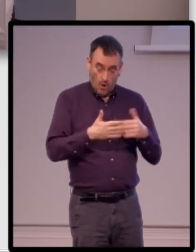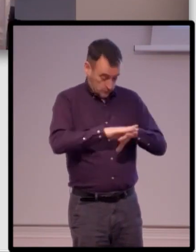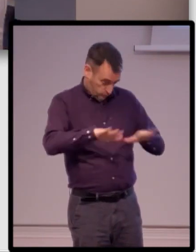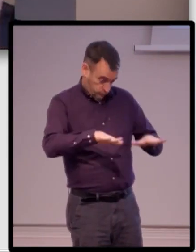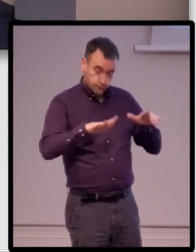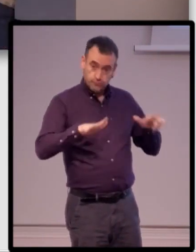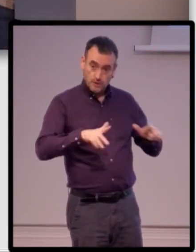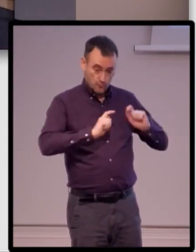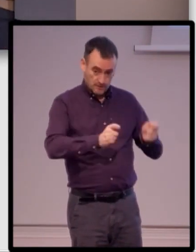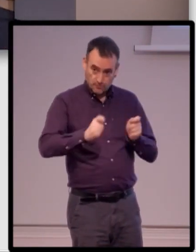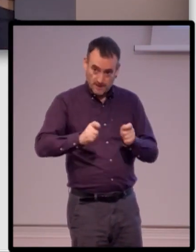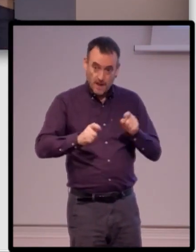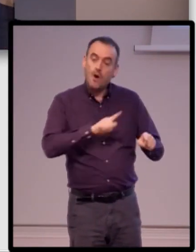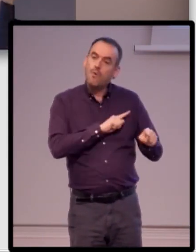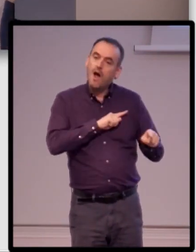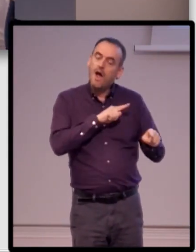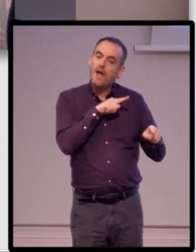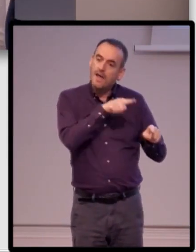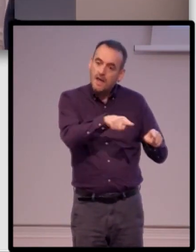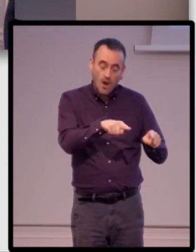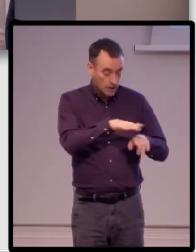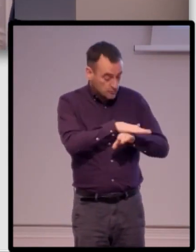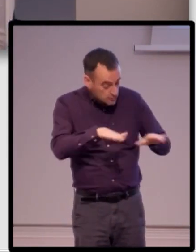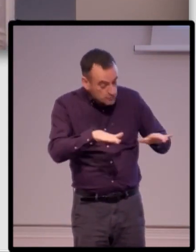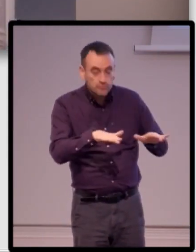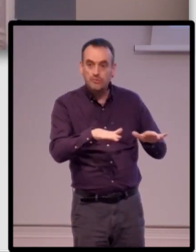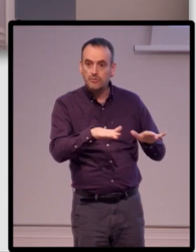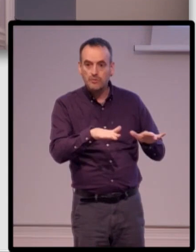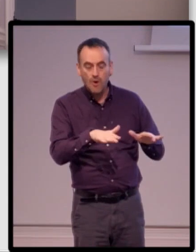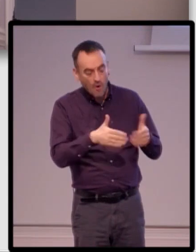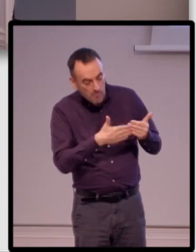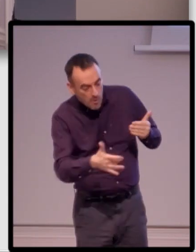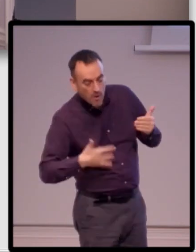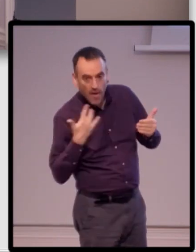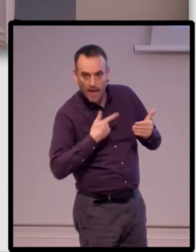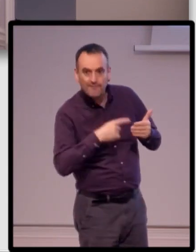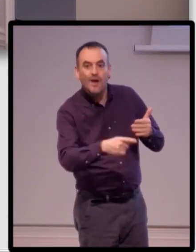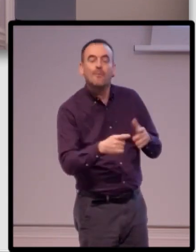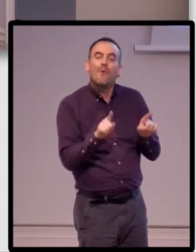children are surviving for longer who are sicker. In